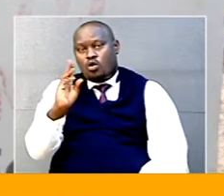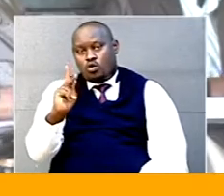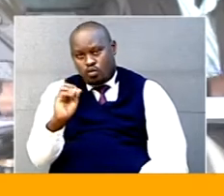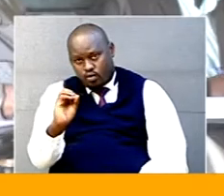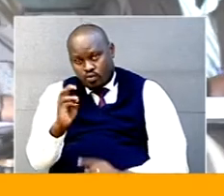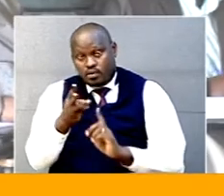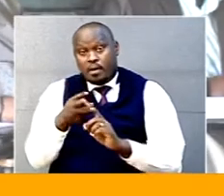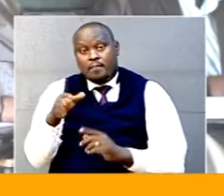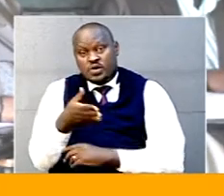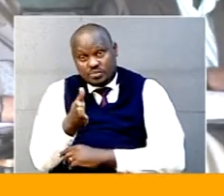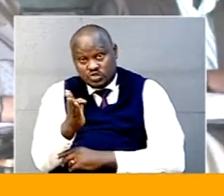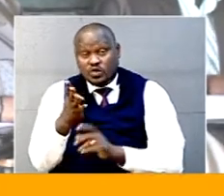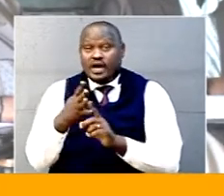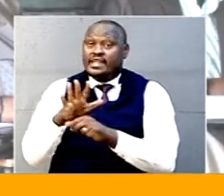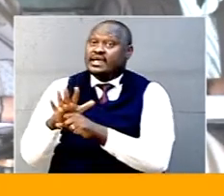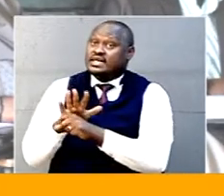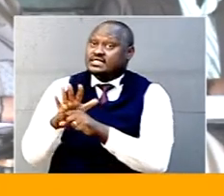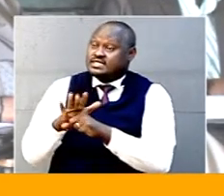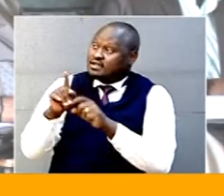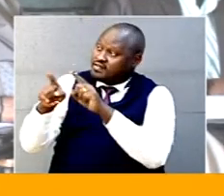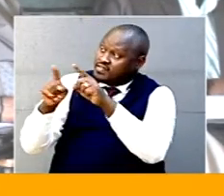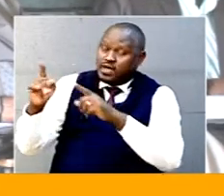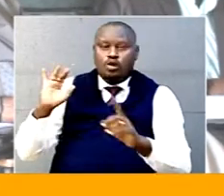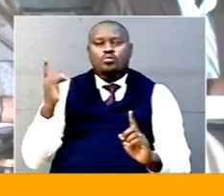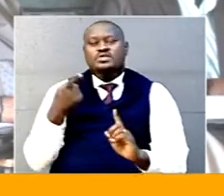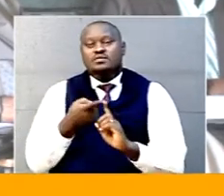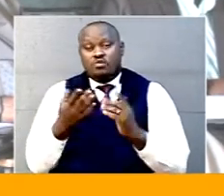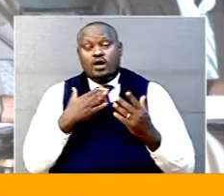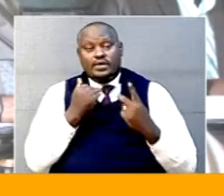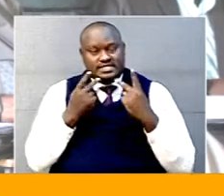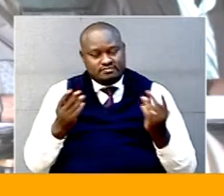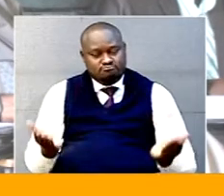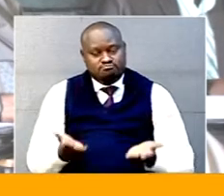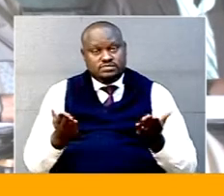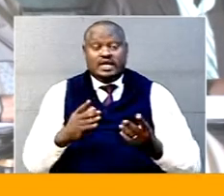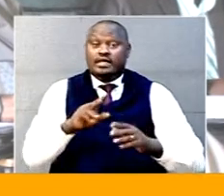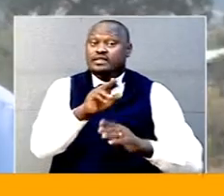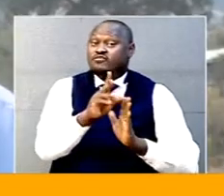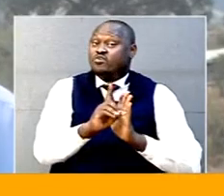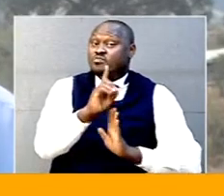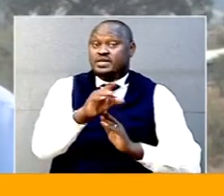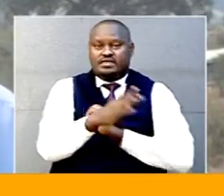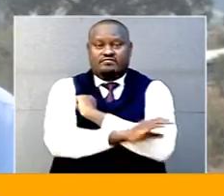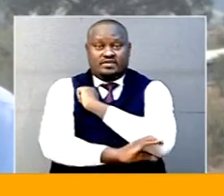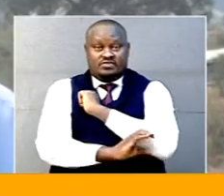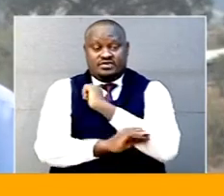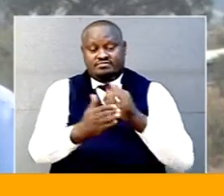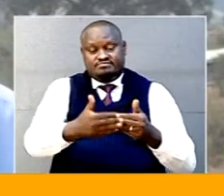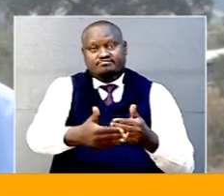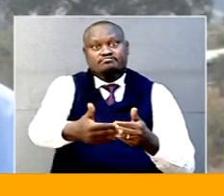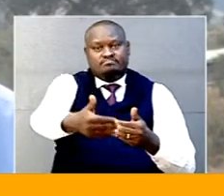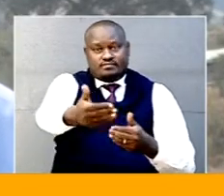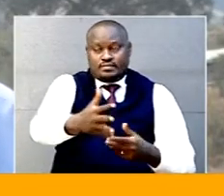districts. Emphasis is on national values and shared interests for sustainable national development. So